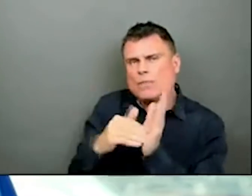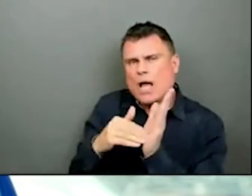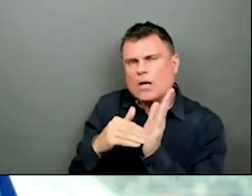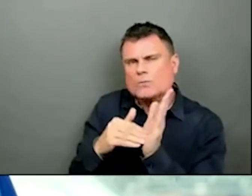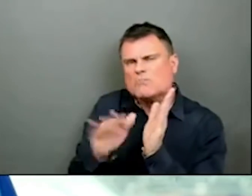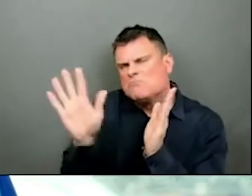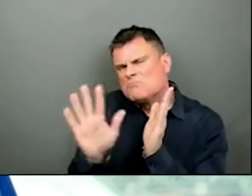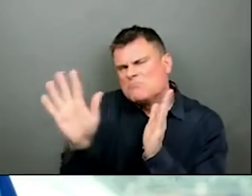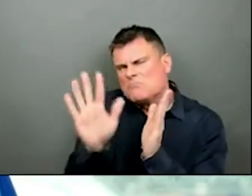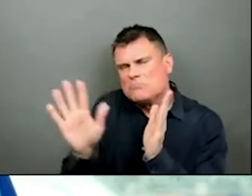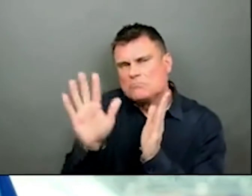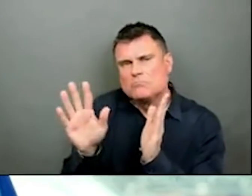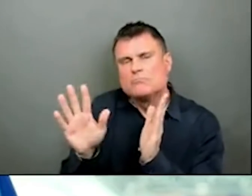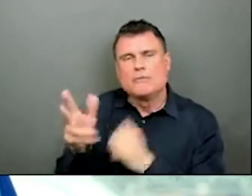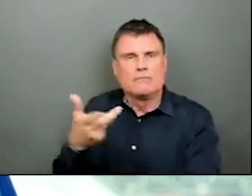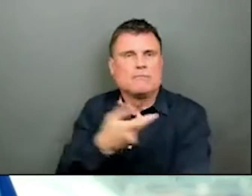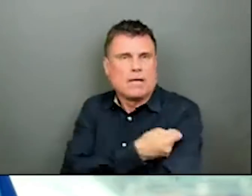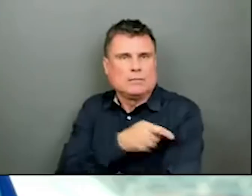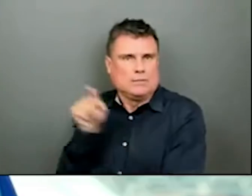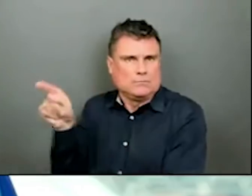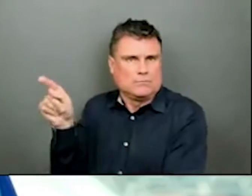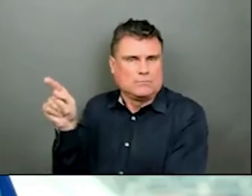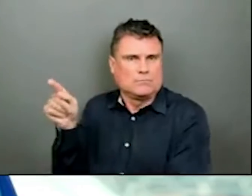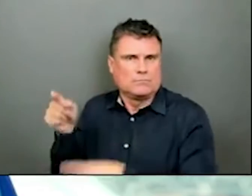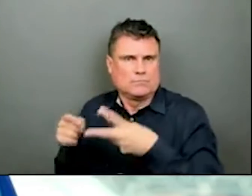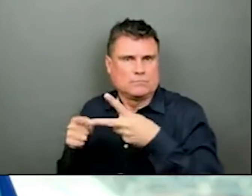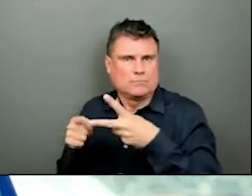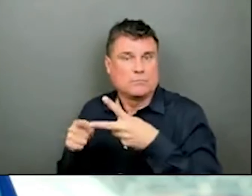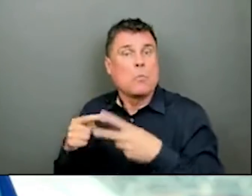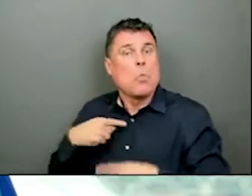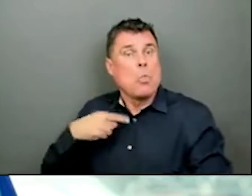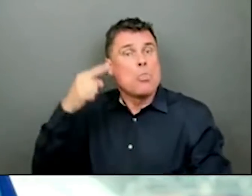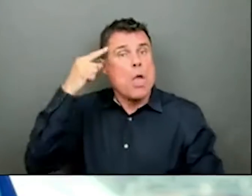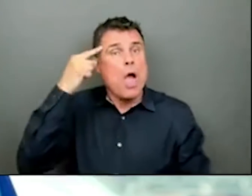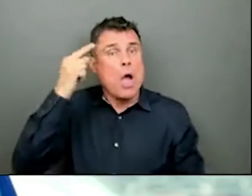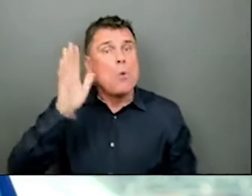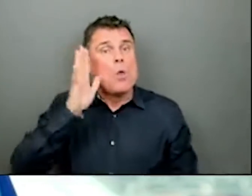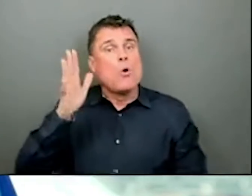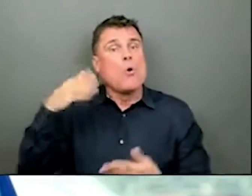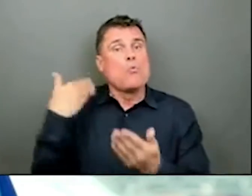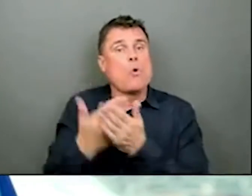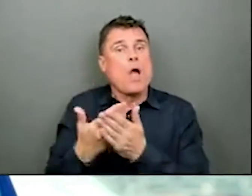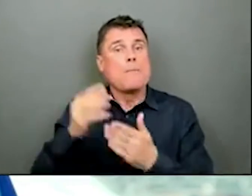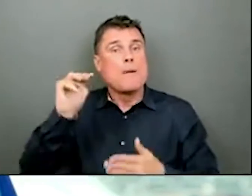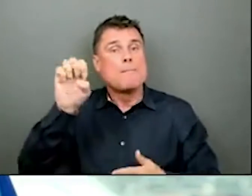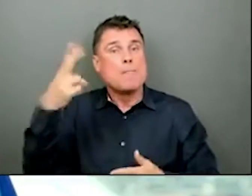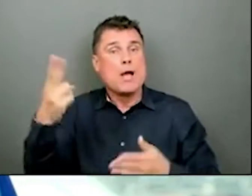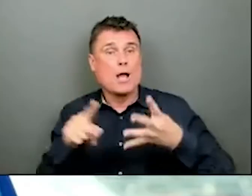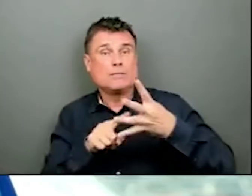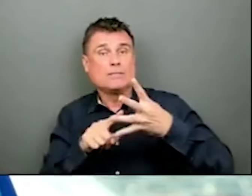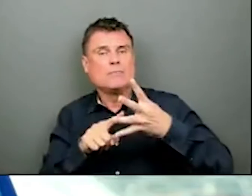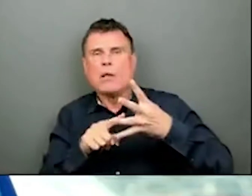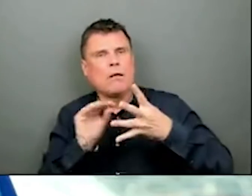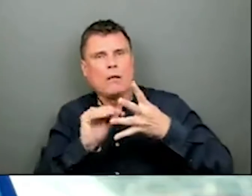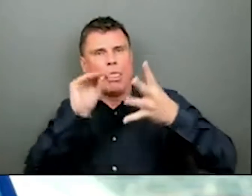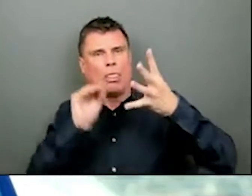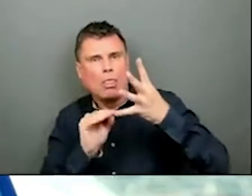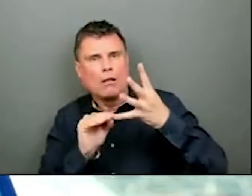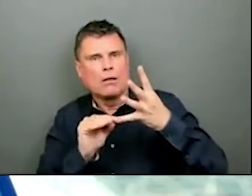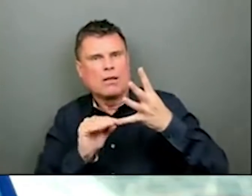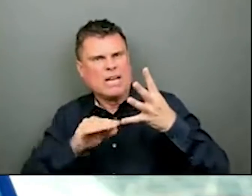72,000 of the doses that we'd expected to receive the week of March 22nd. And so that presents some challenges because it's